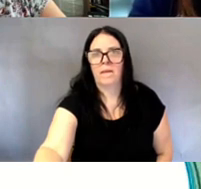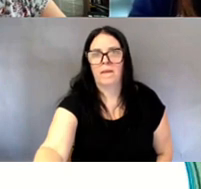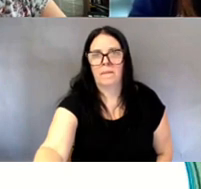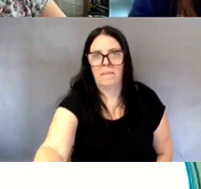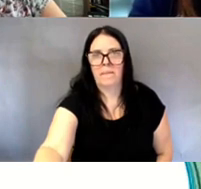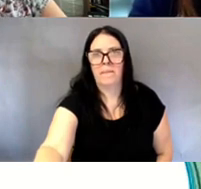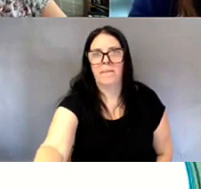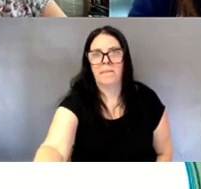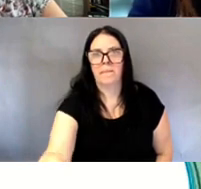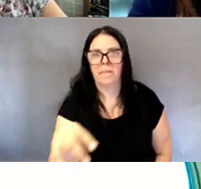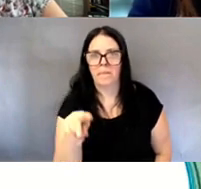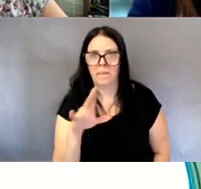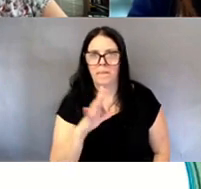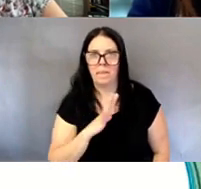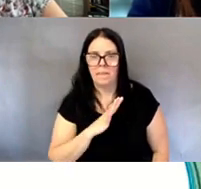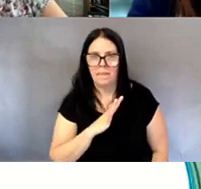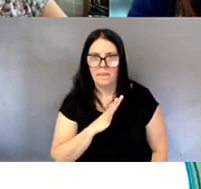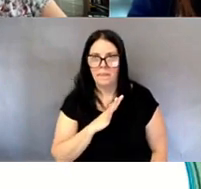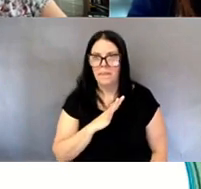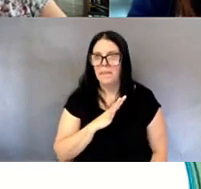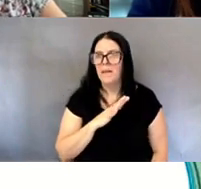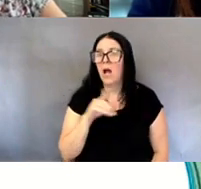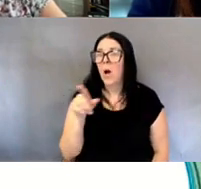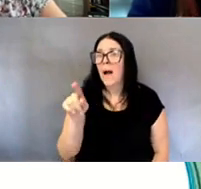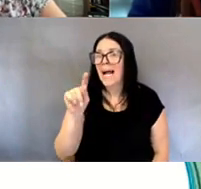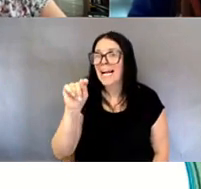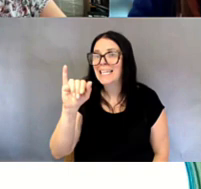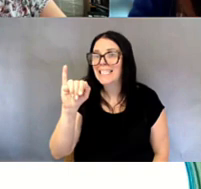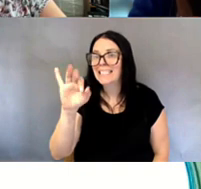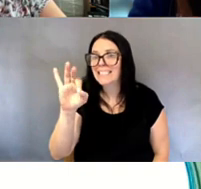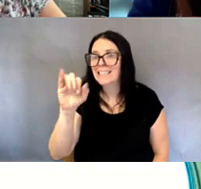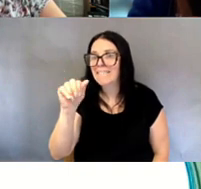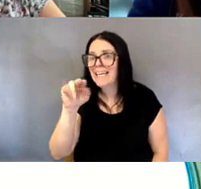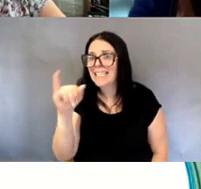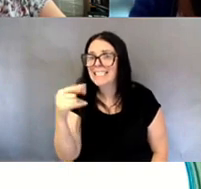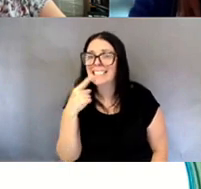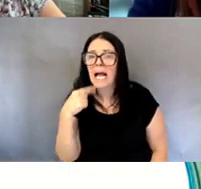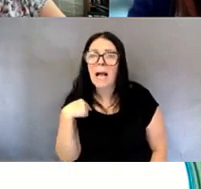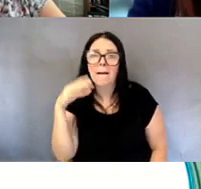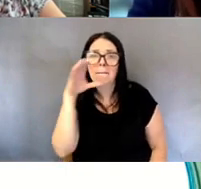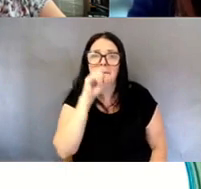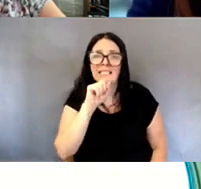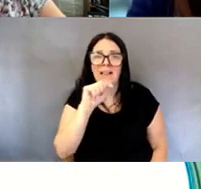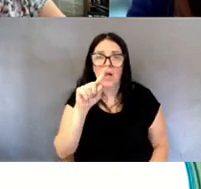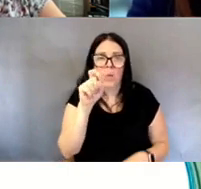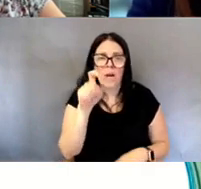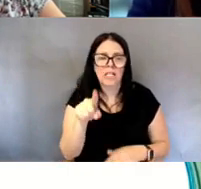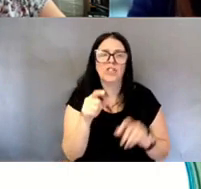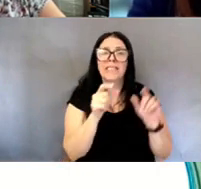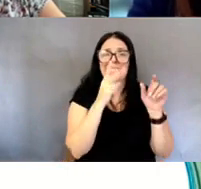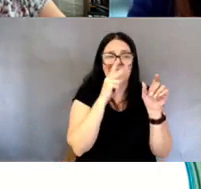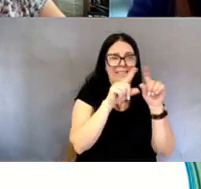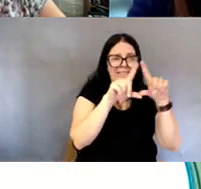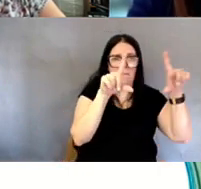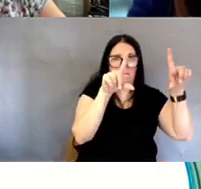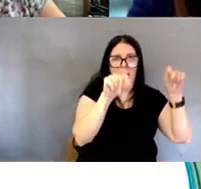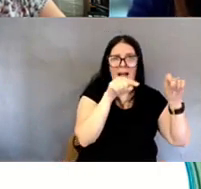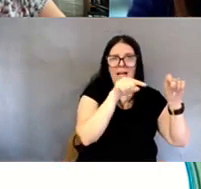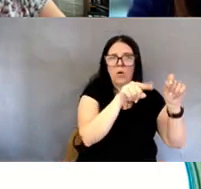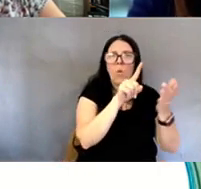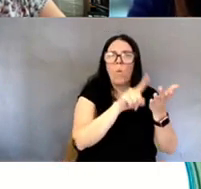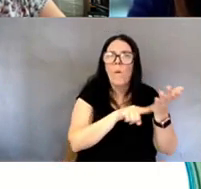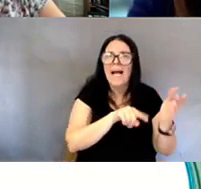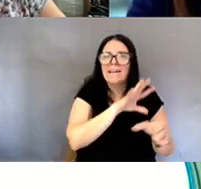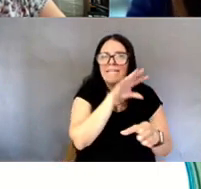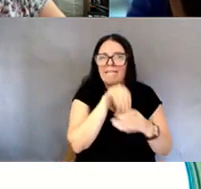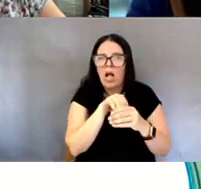you're doing this. Oh, Tiffany, you missed the question. The question is on our slide. What's involved in